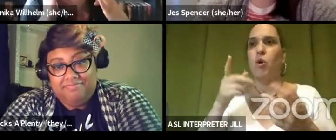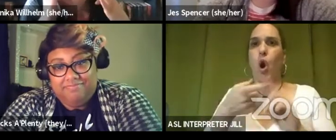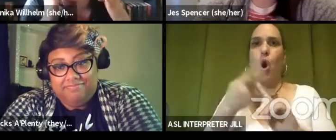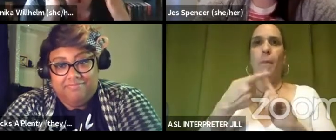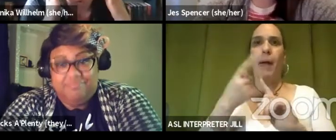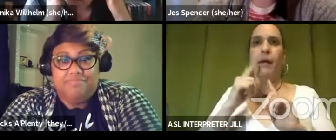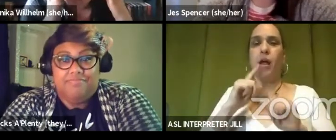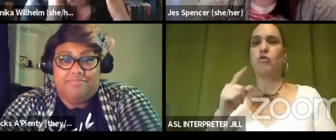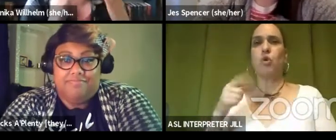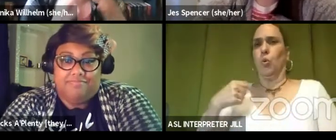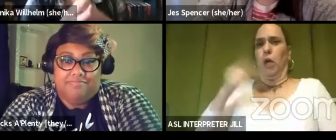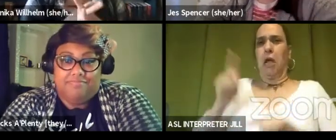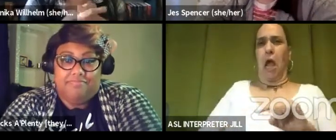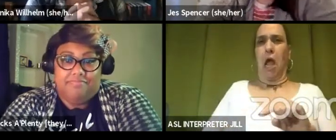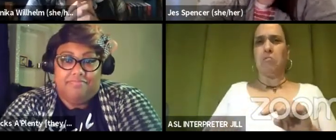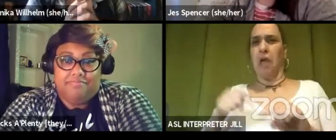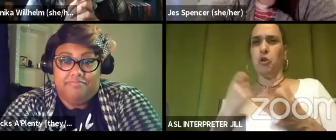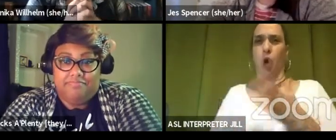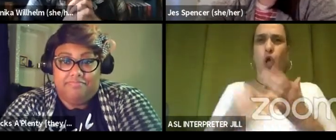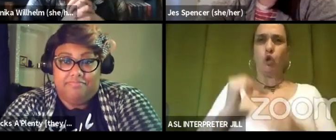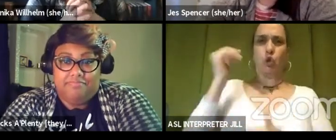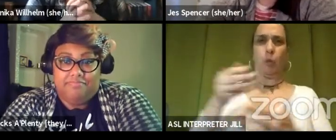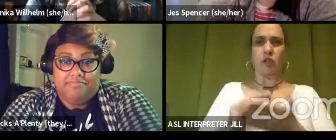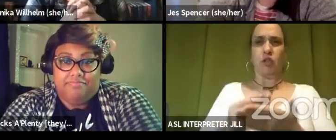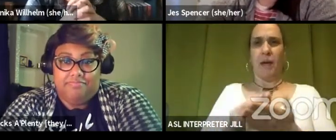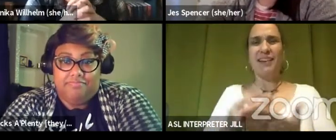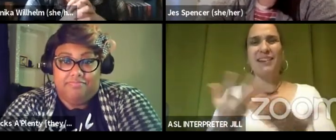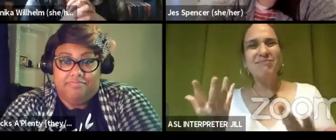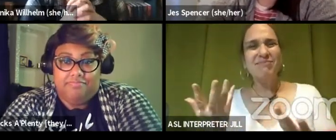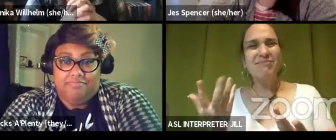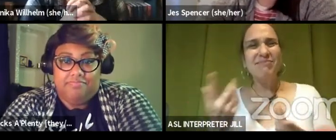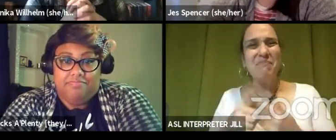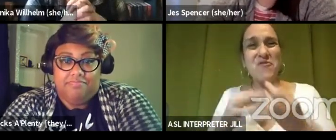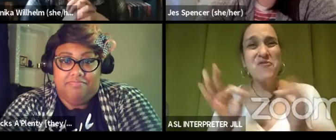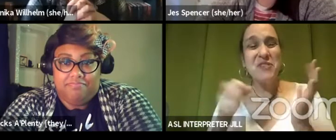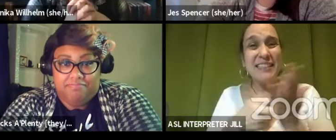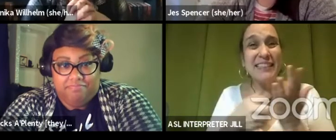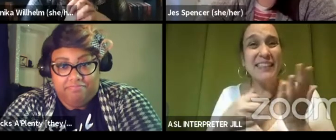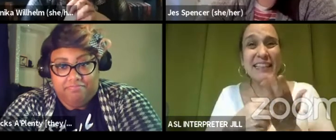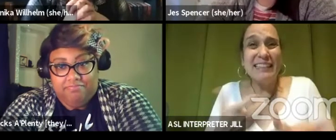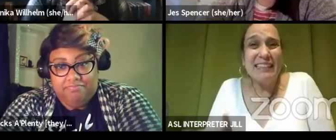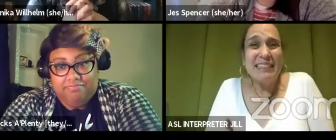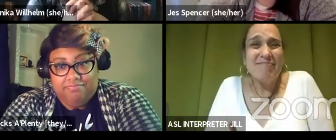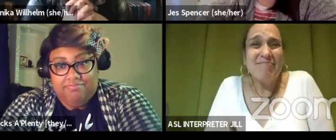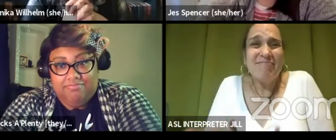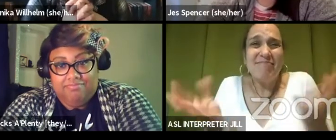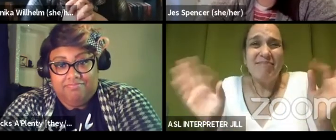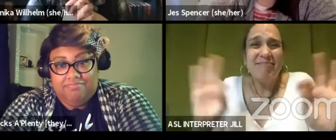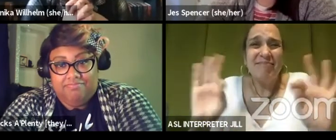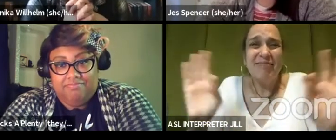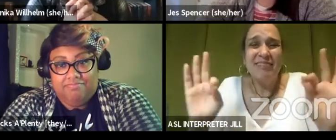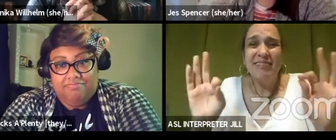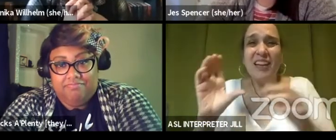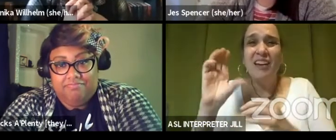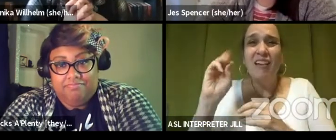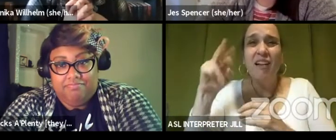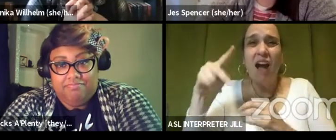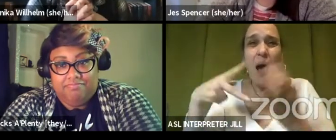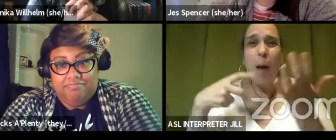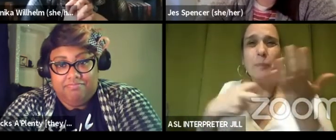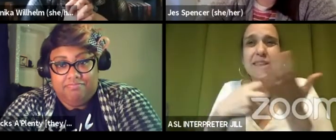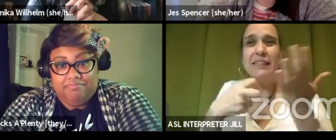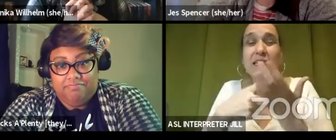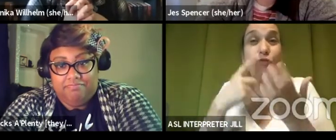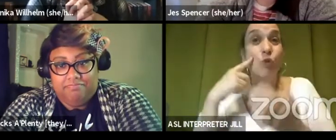money. We can't do that. I'm like, okay, but comps for like, I mean, how big is this cast? You know, comps for like, I'm just going to